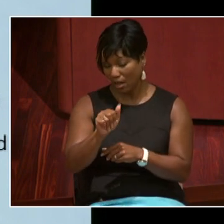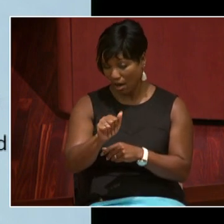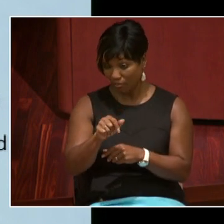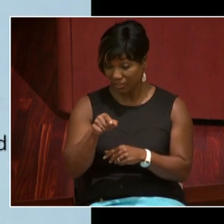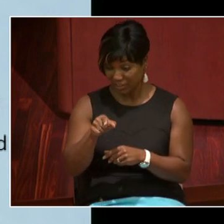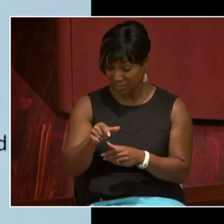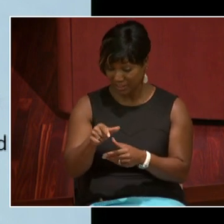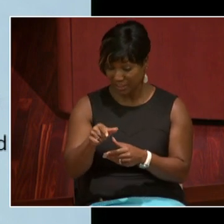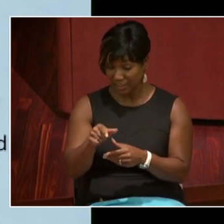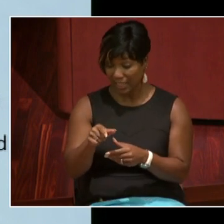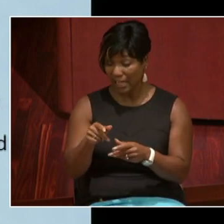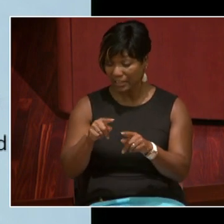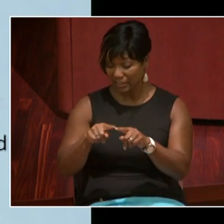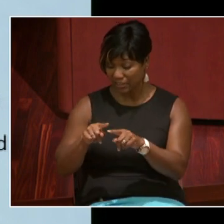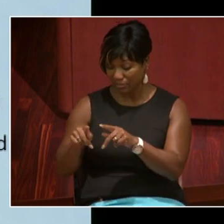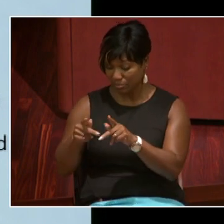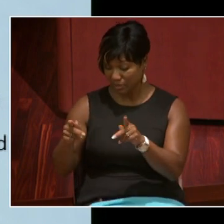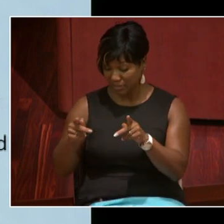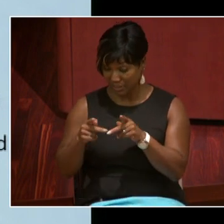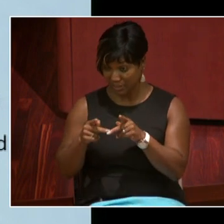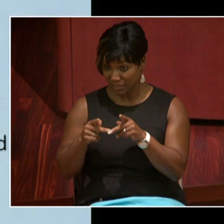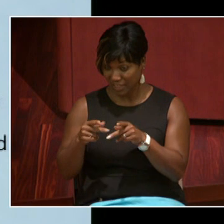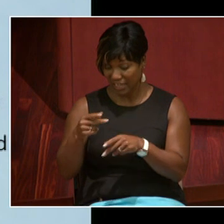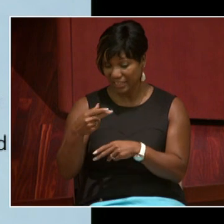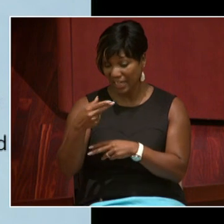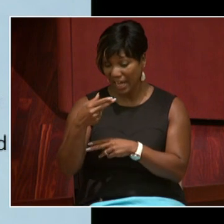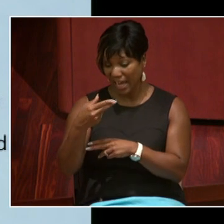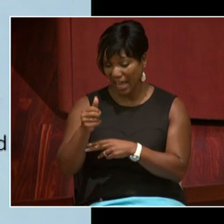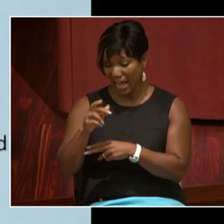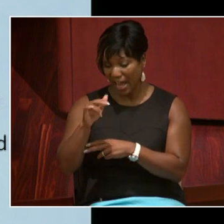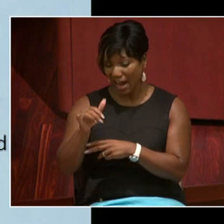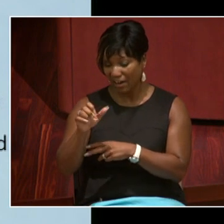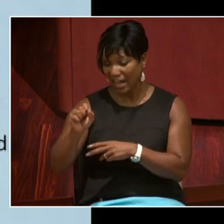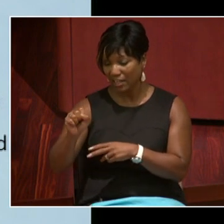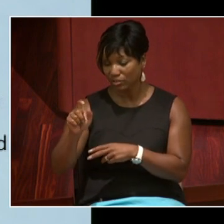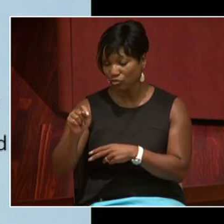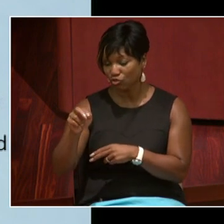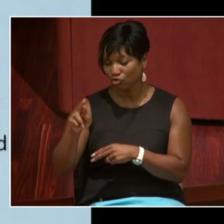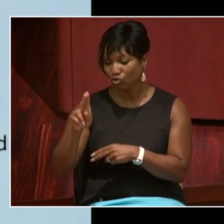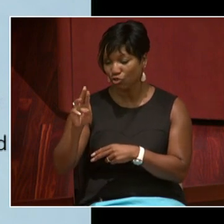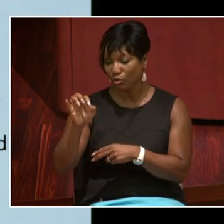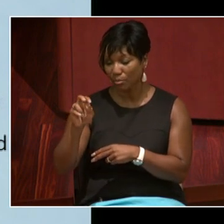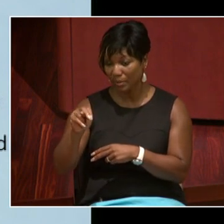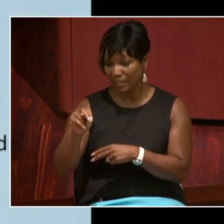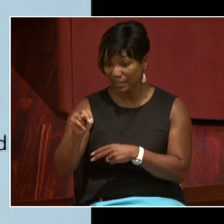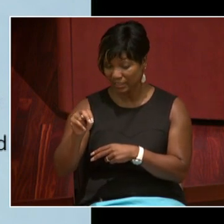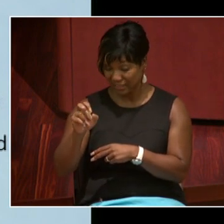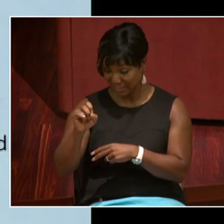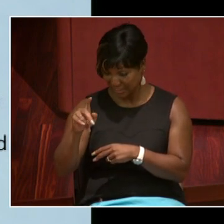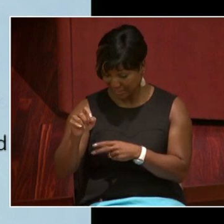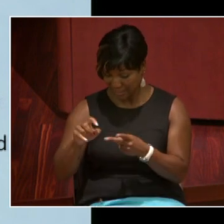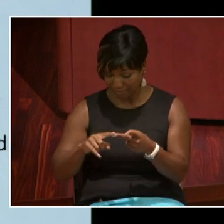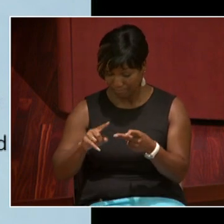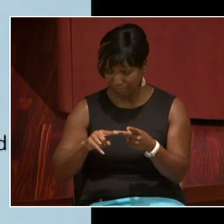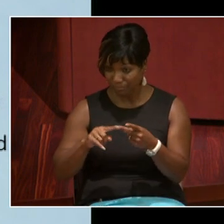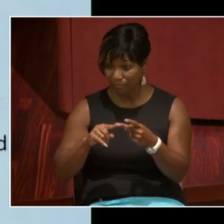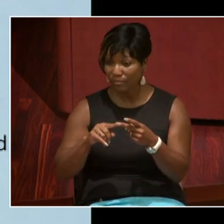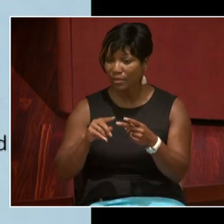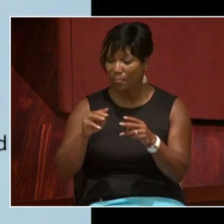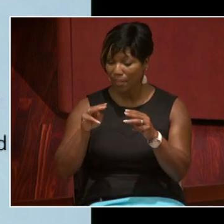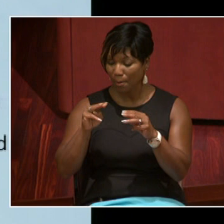held positions at the Harry S. Truman National Historic Site, the Missouri History